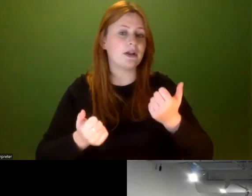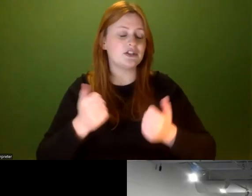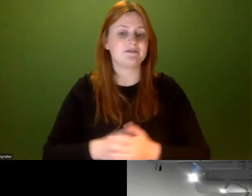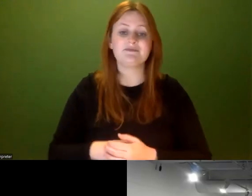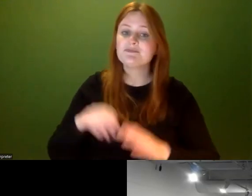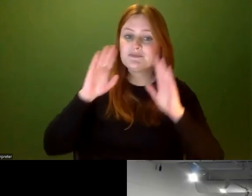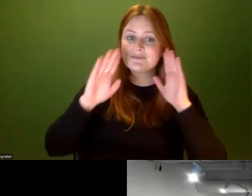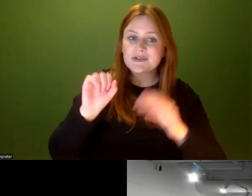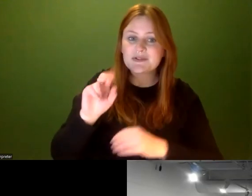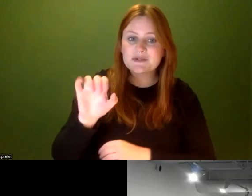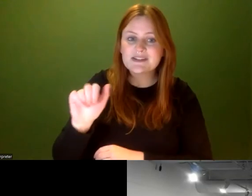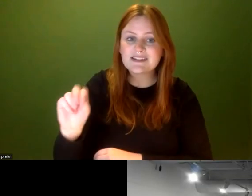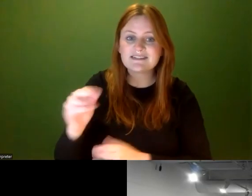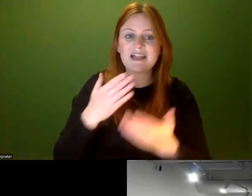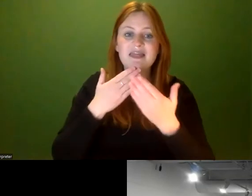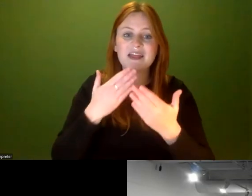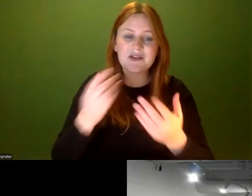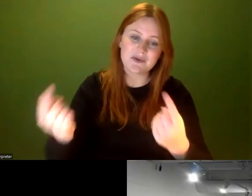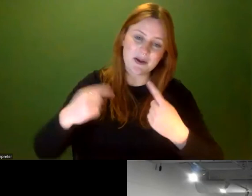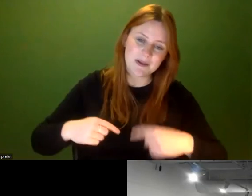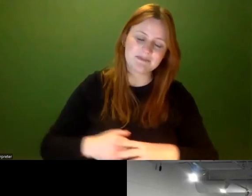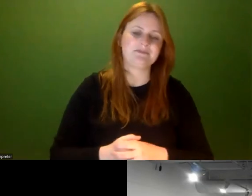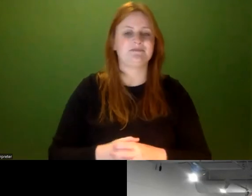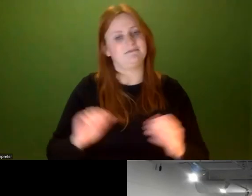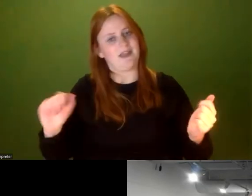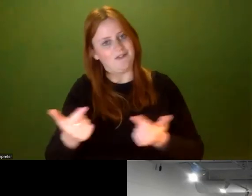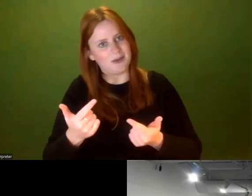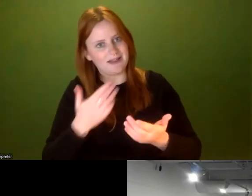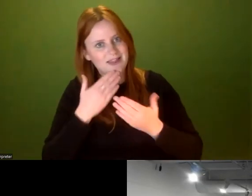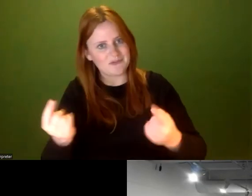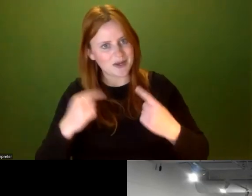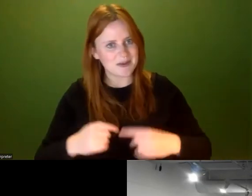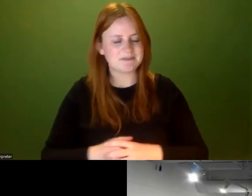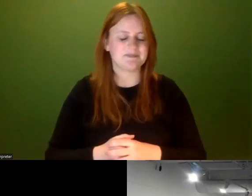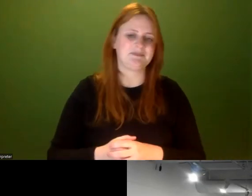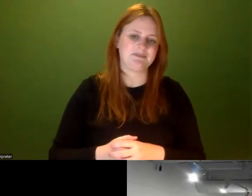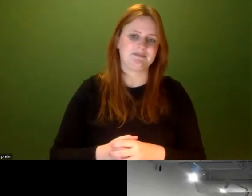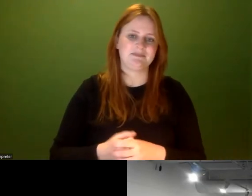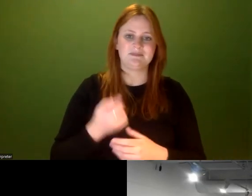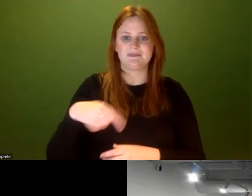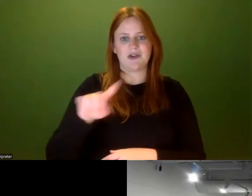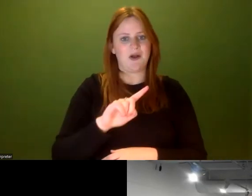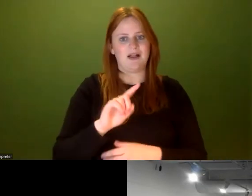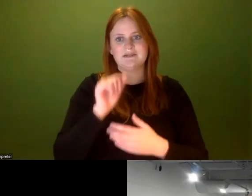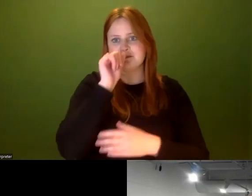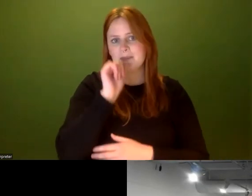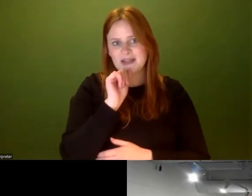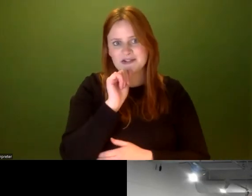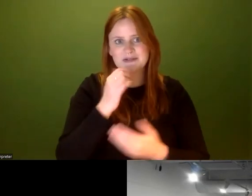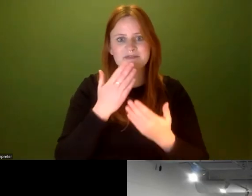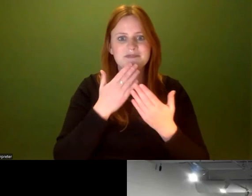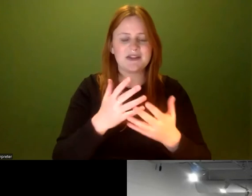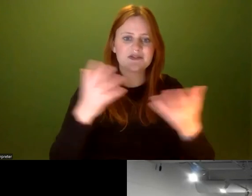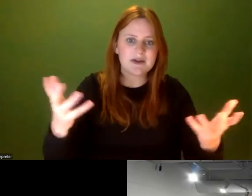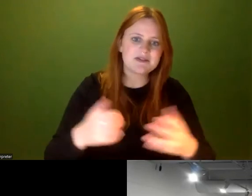Susan. Thanks so much for coming. And everybody, I have to say thank you. You're all being extremely patient. Glad you didn't have